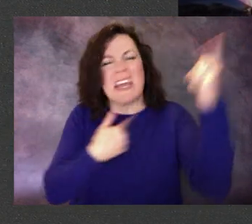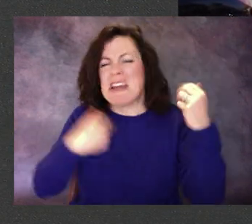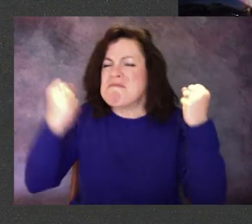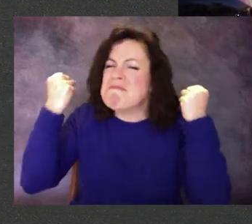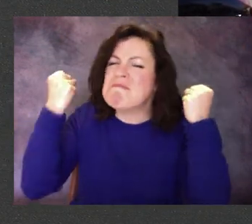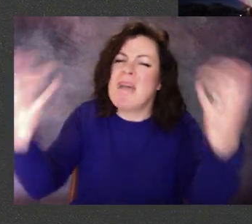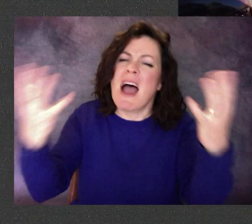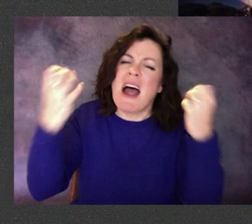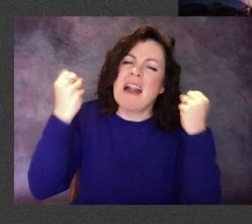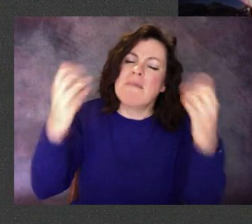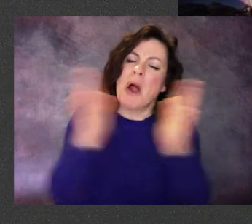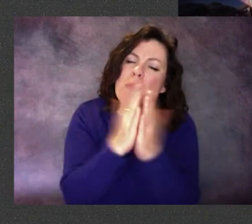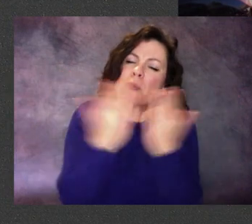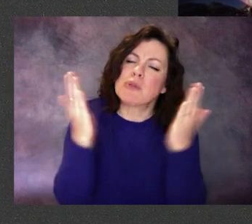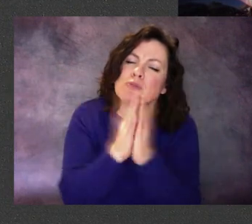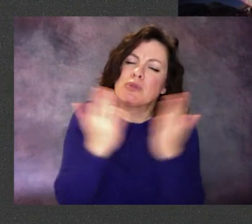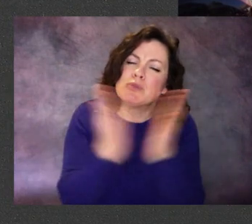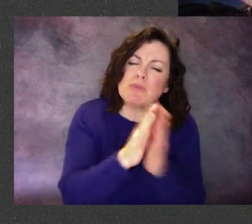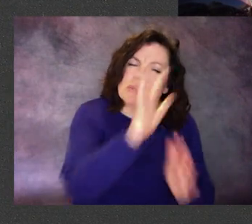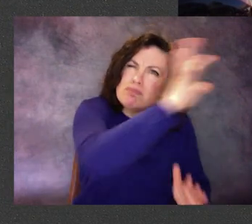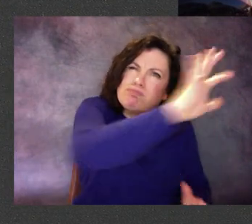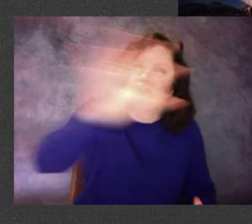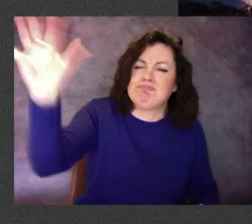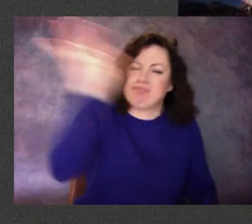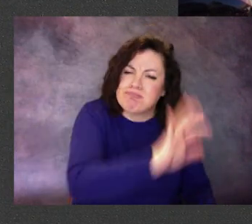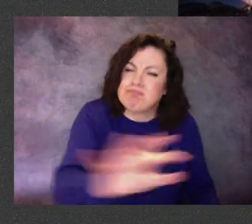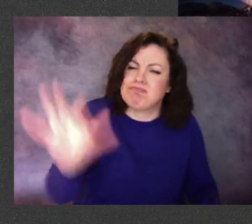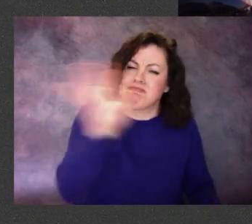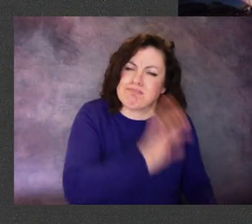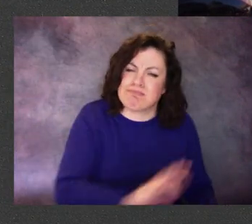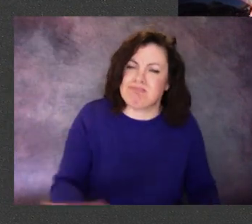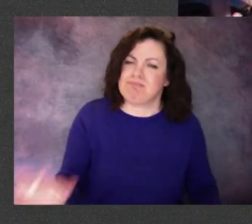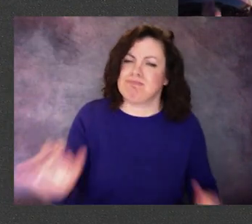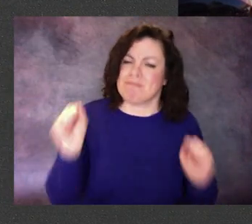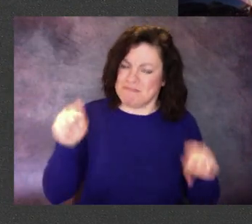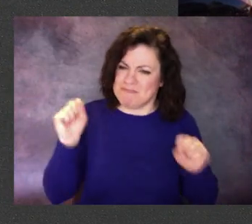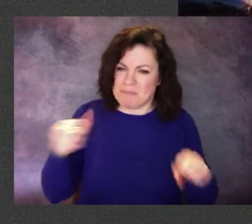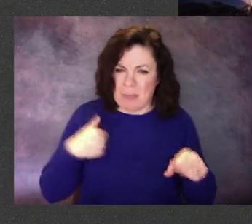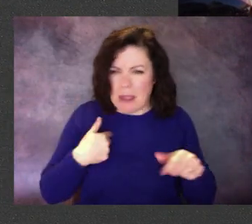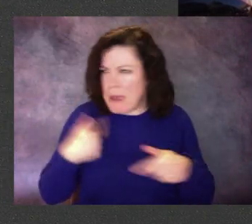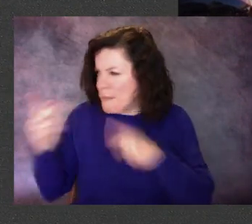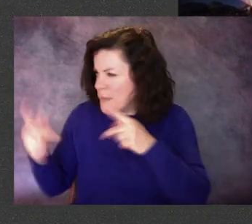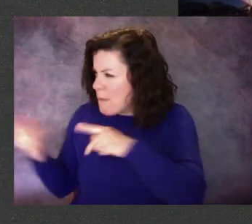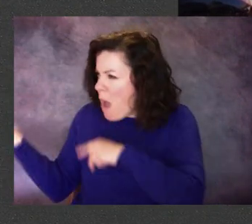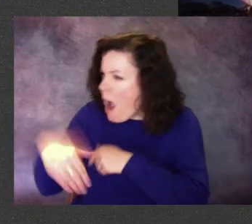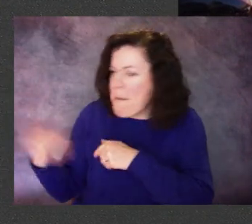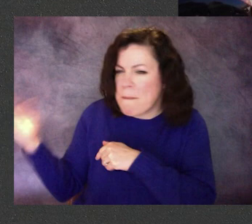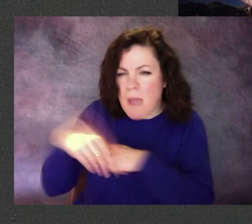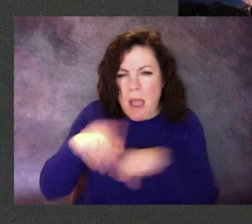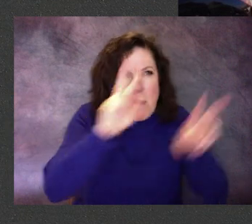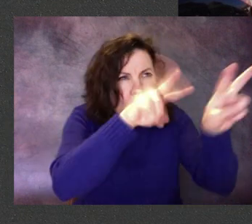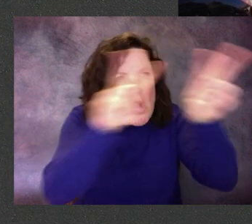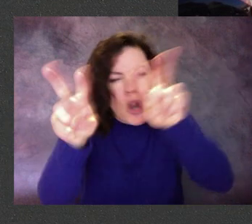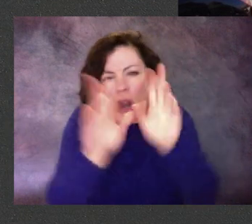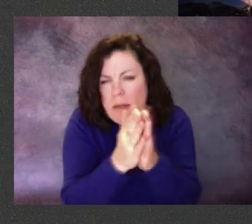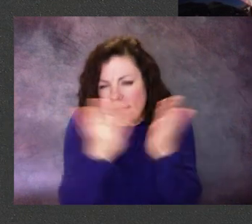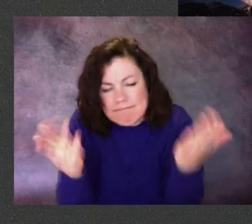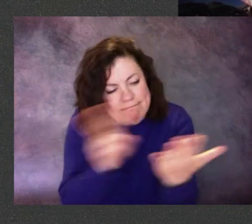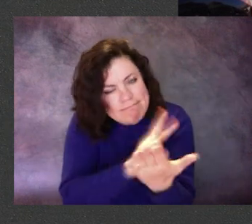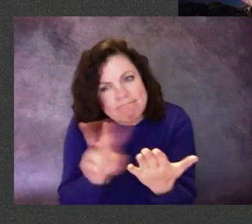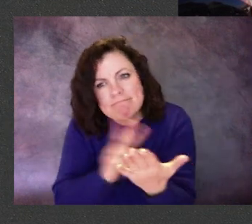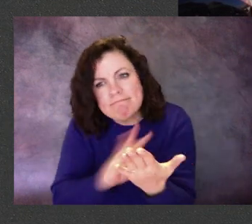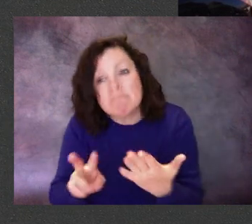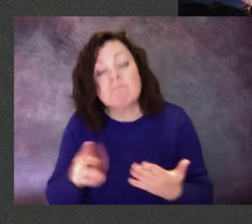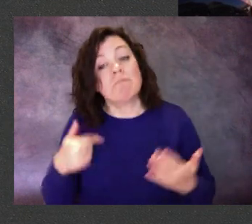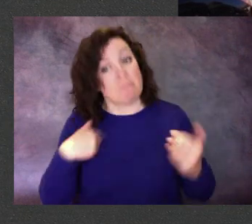keep tons of books for everything that you might like, and you get to come here, look at them, decide if you might want to take